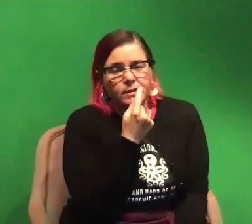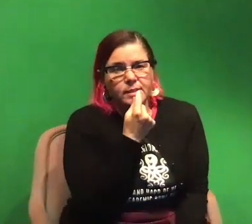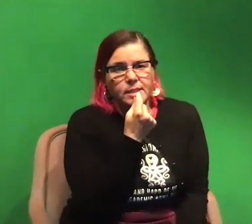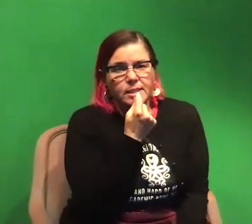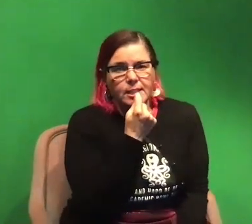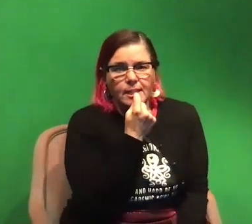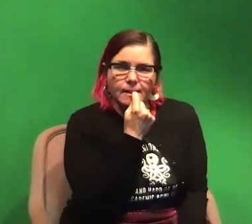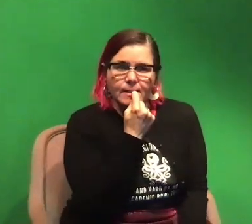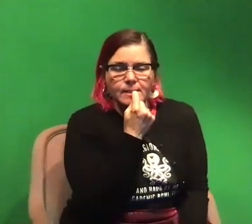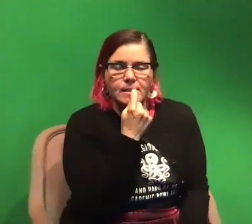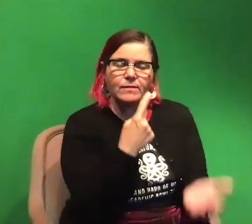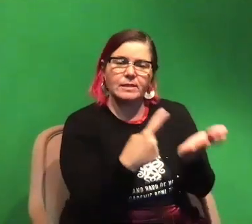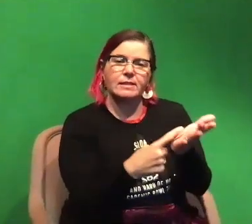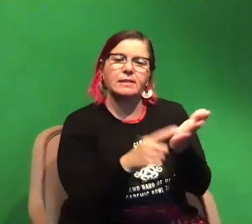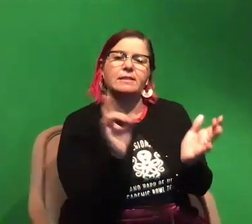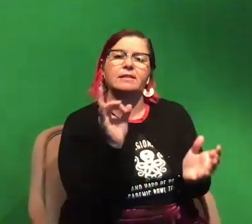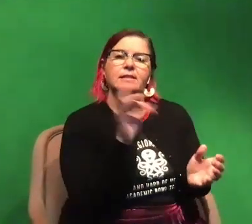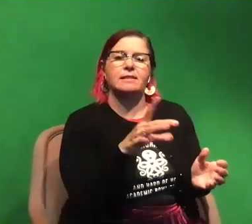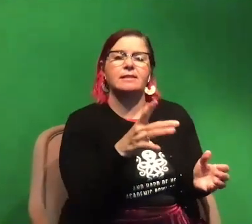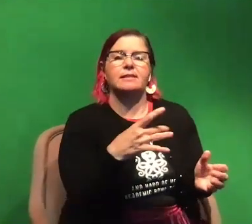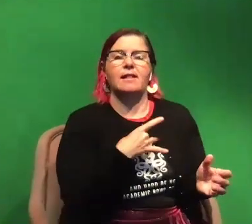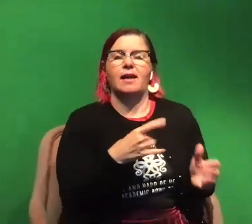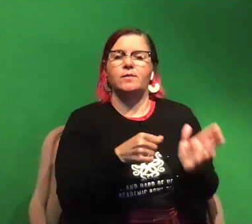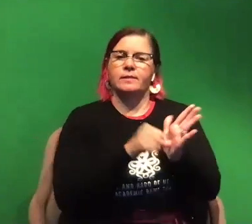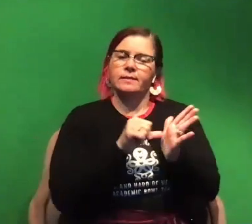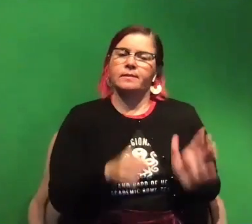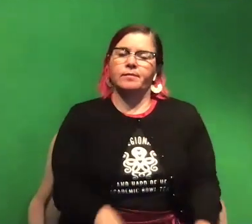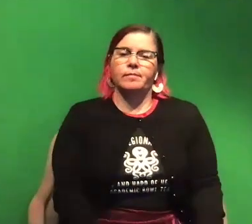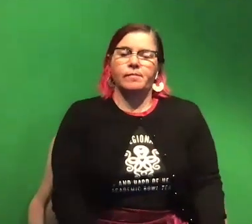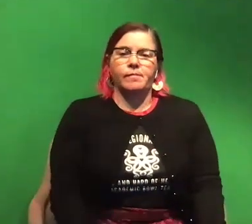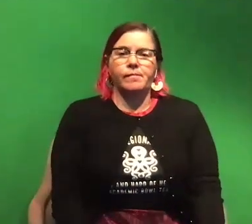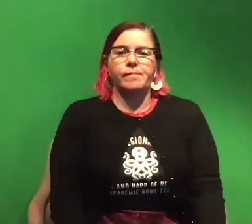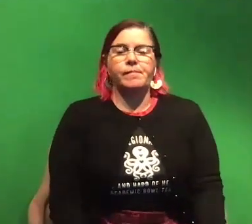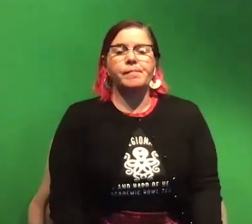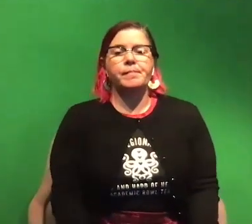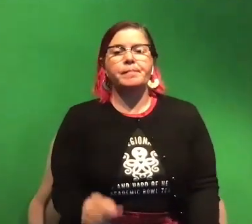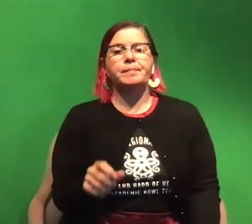one kind of talking point that I always like to get out there is that, you know, a lot of folks